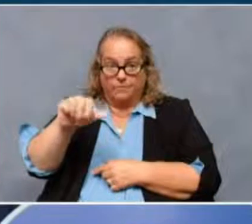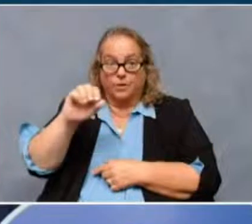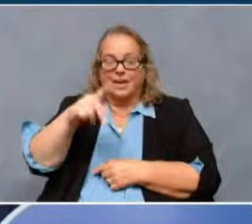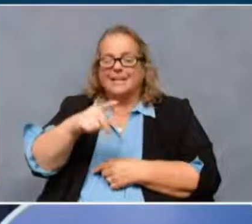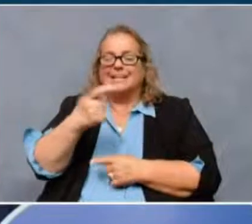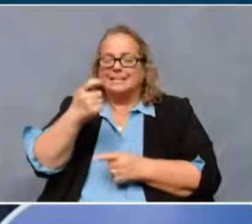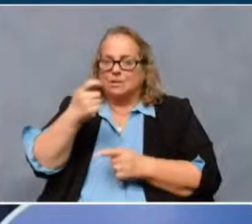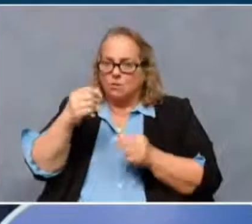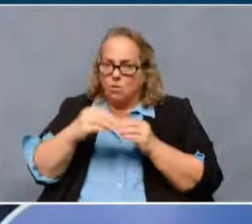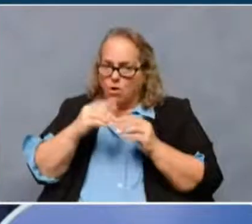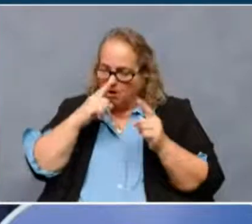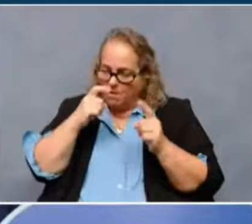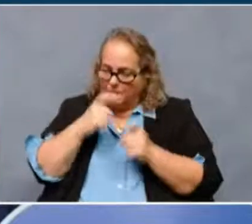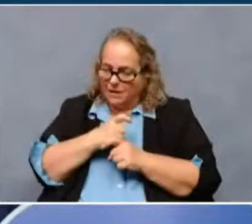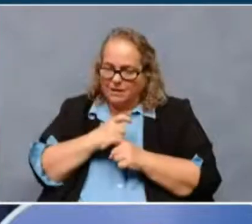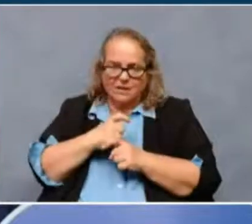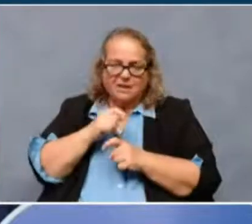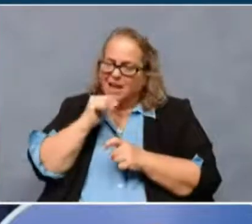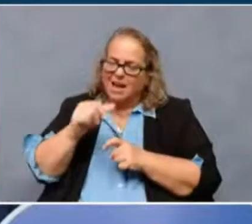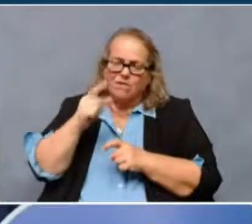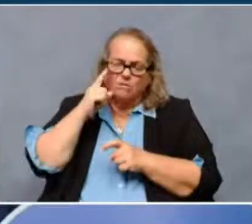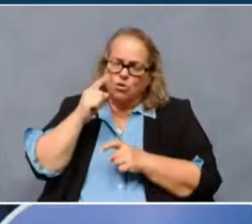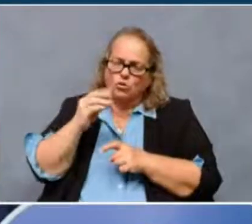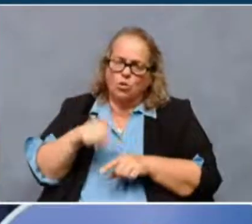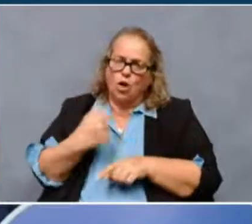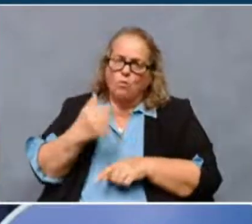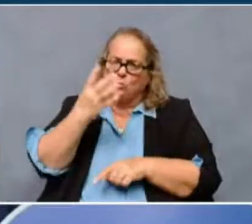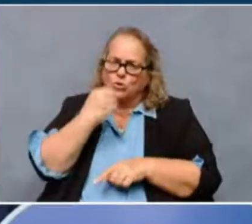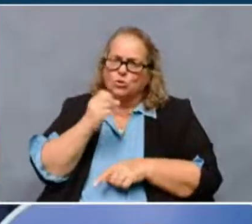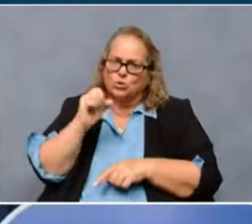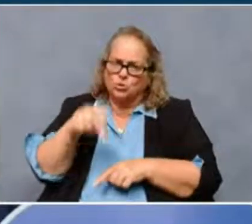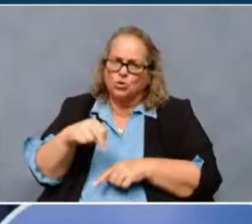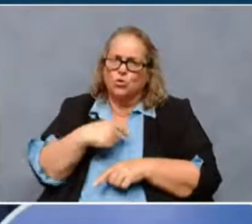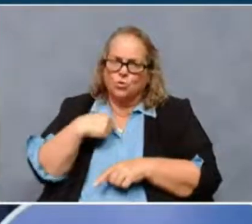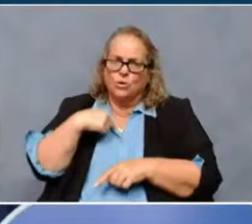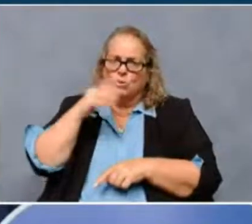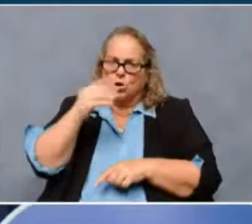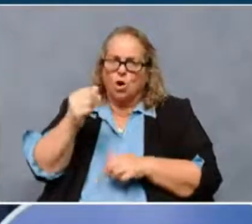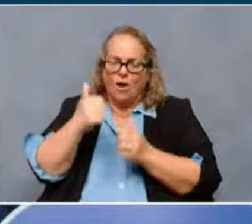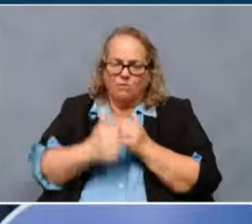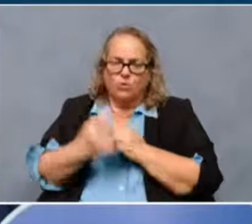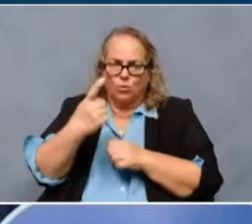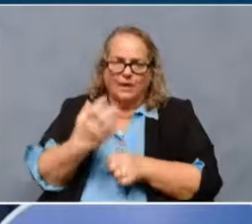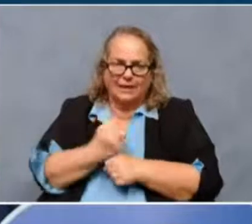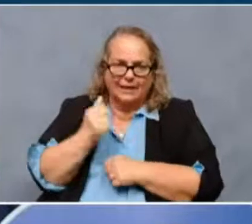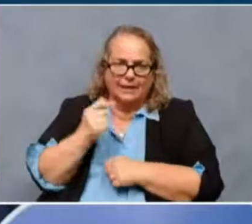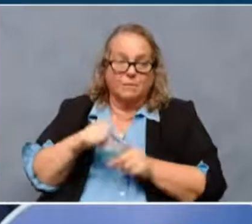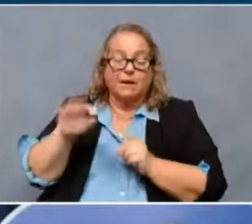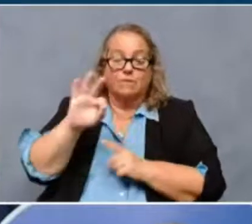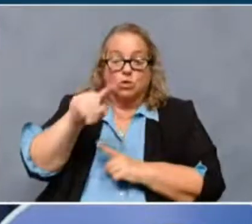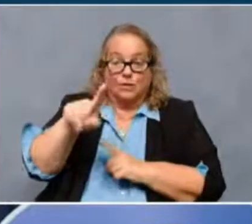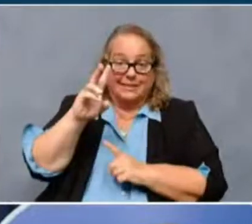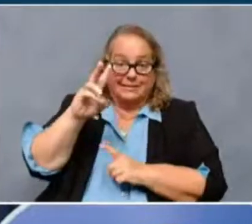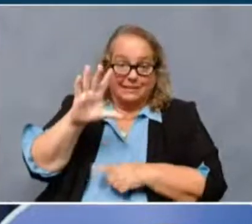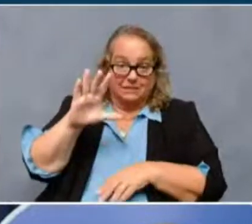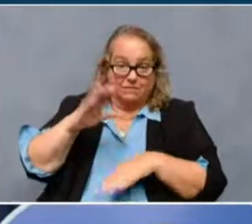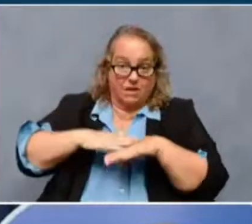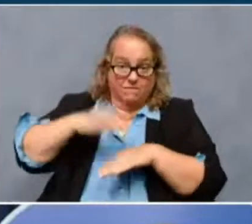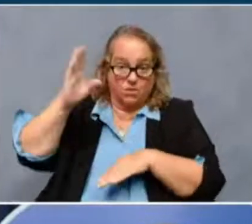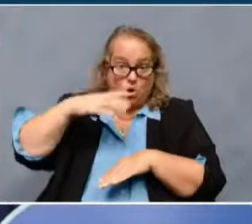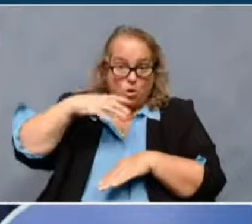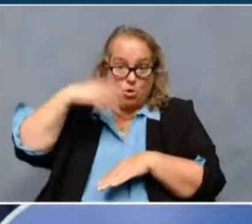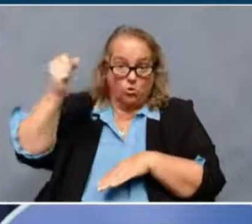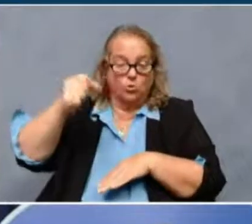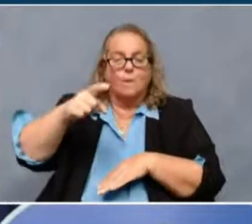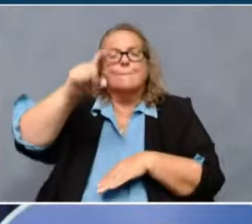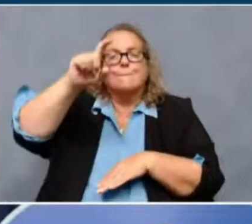I don't think it'll be for too long. I think pretty soon we're going to go to the everybody get a booster. If you're 65 and older, you absolutely need